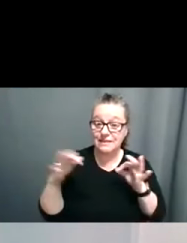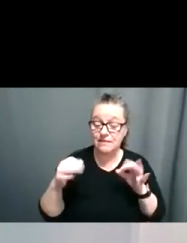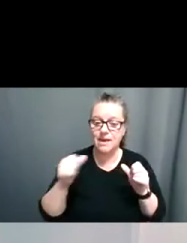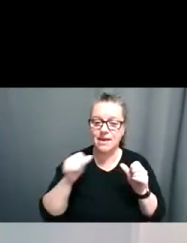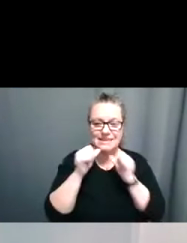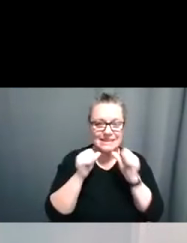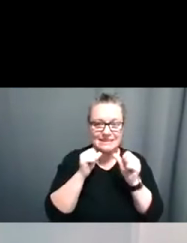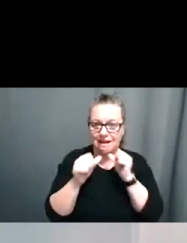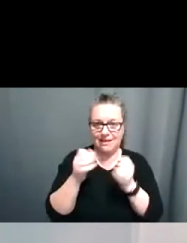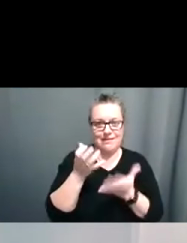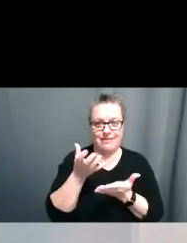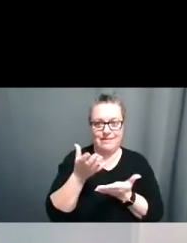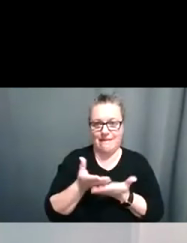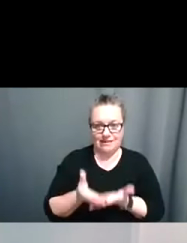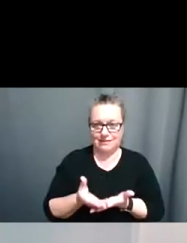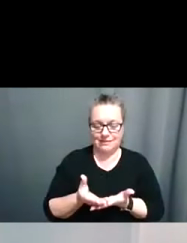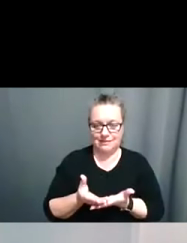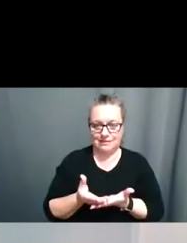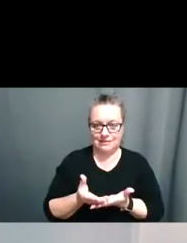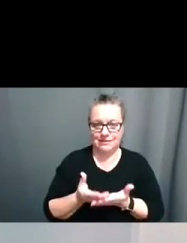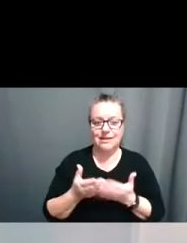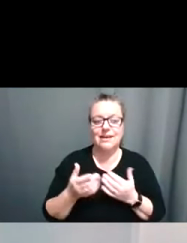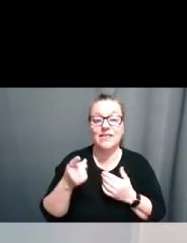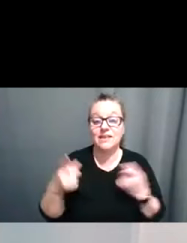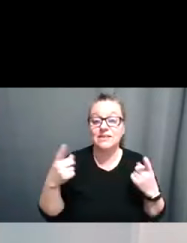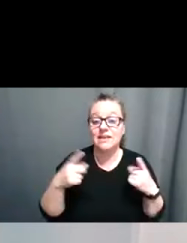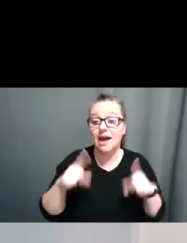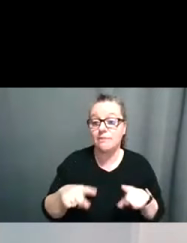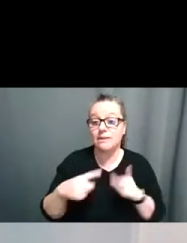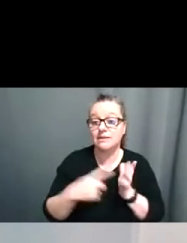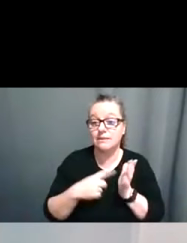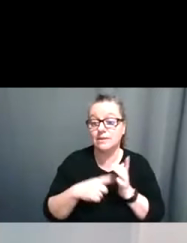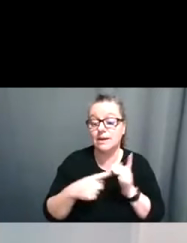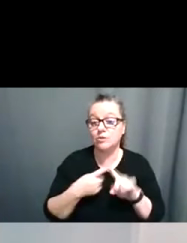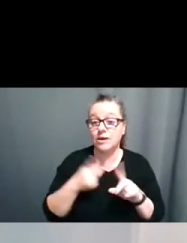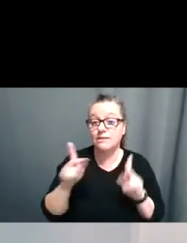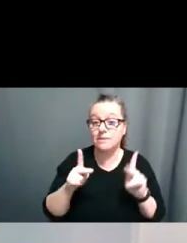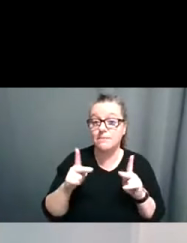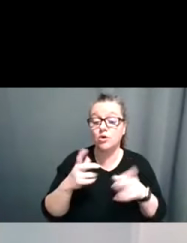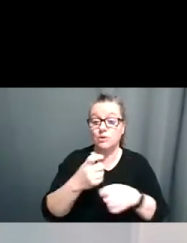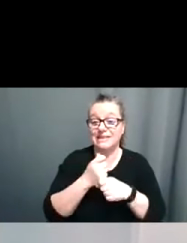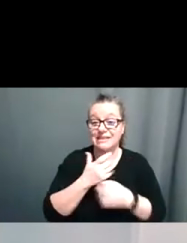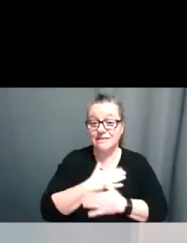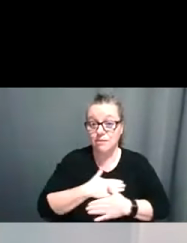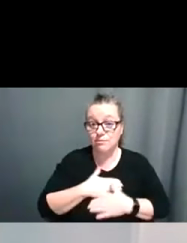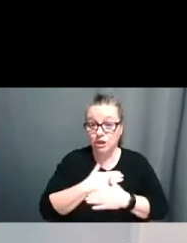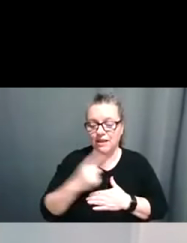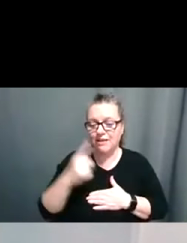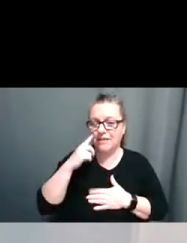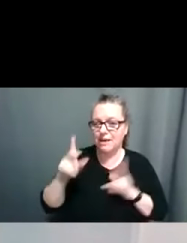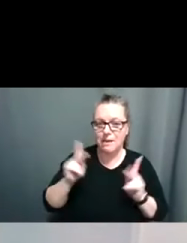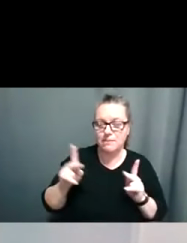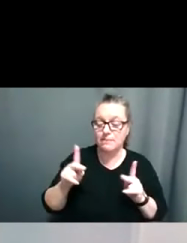set completely. This even happens sometimes when people receive appreciation. Think about folks you've known who just can't